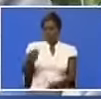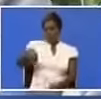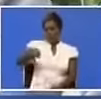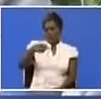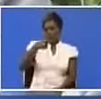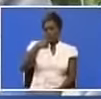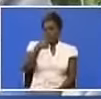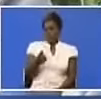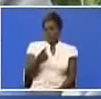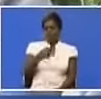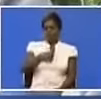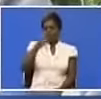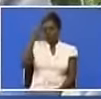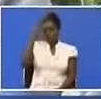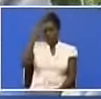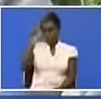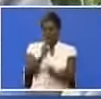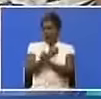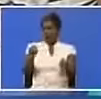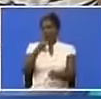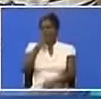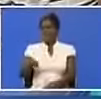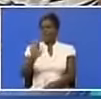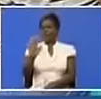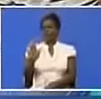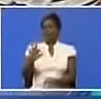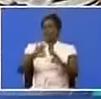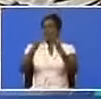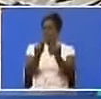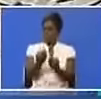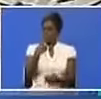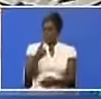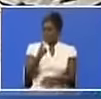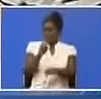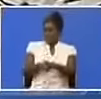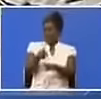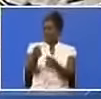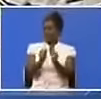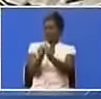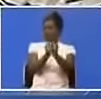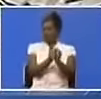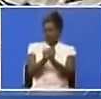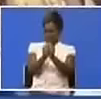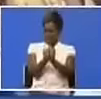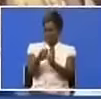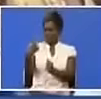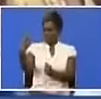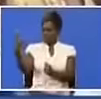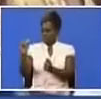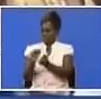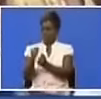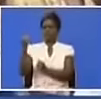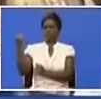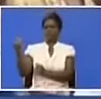pole. But they did not know the whereabouts of the deceased. The family says the last time they were together was in November